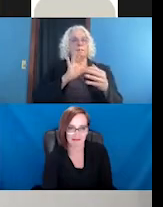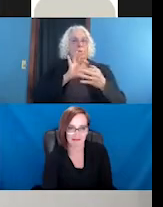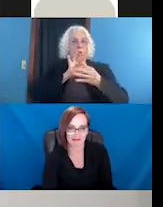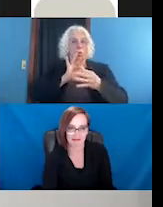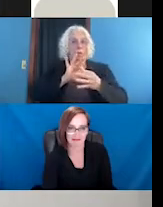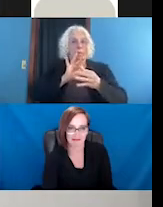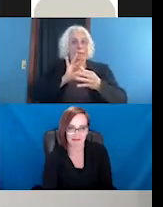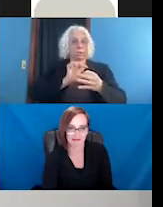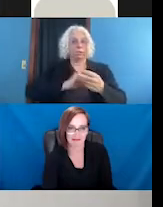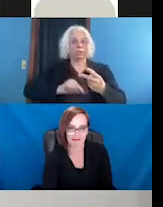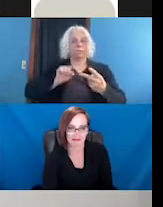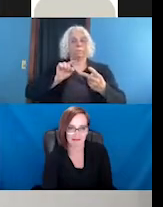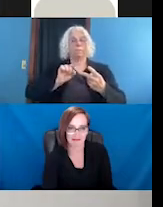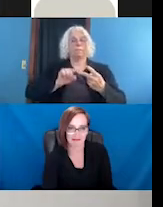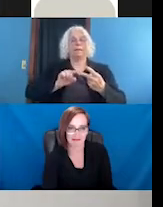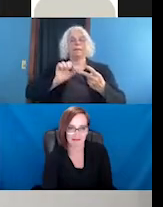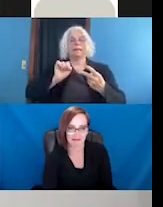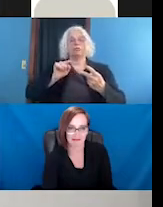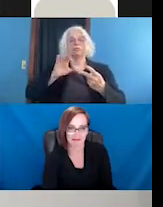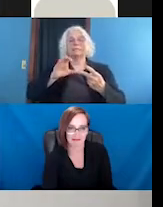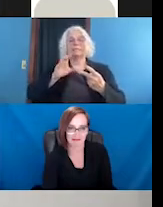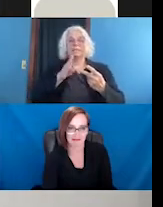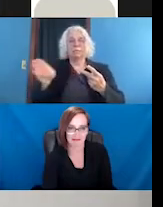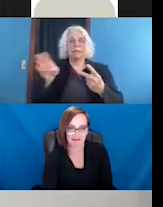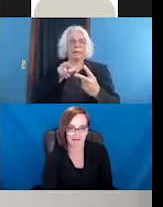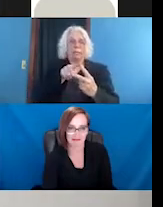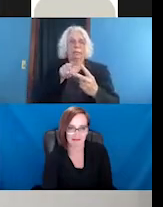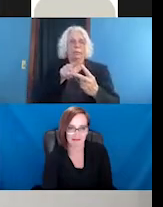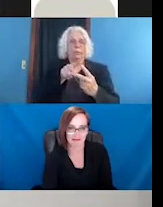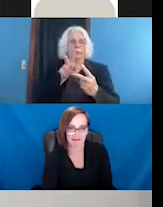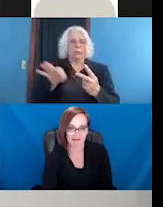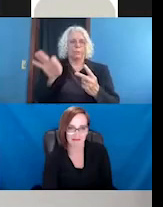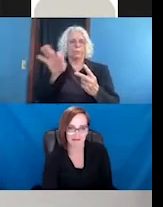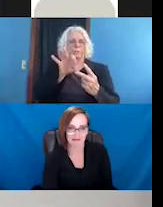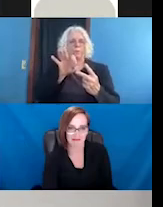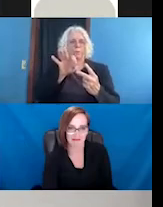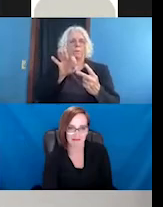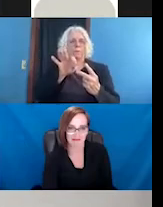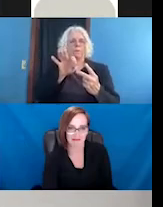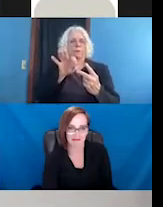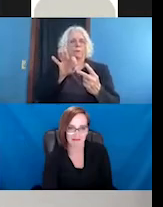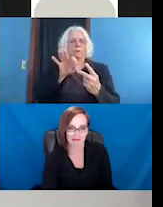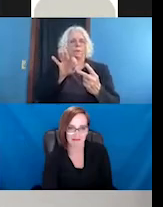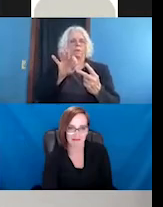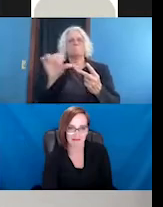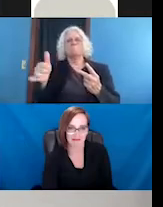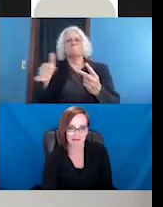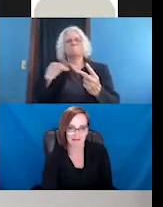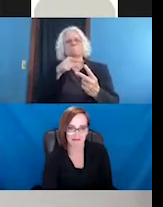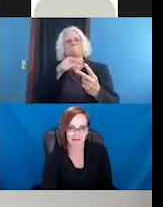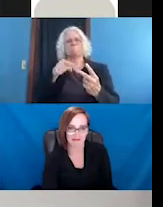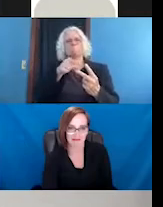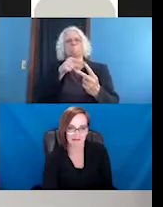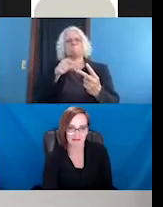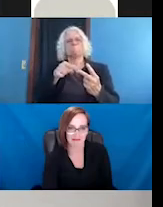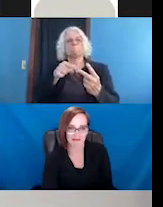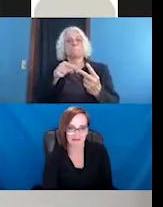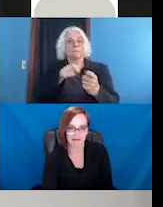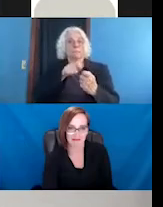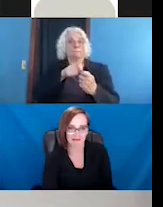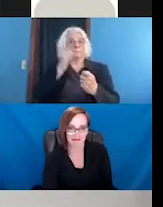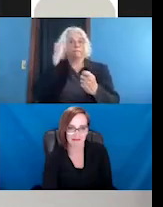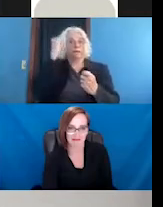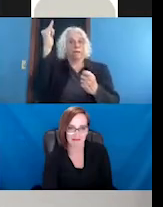strategic thinking and strategic planning was an important piece of looking forward. Were there any specific ideas around